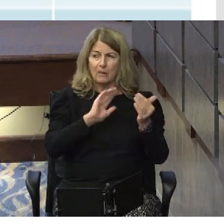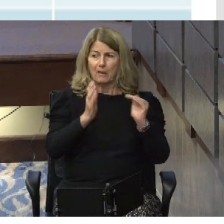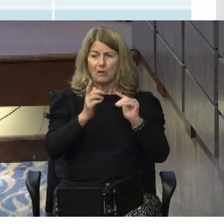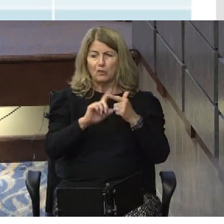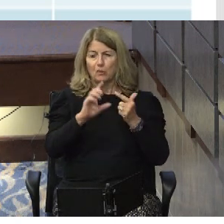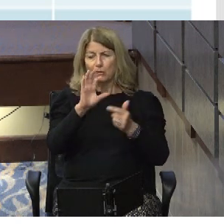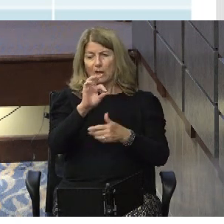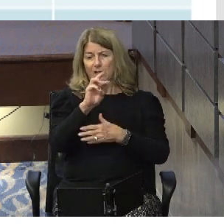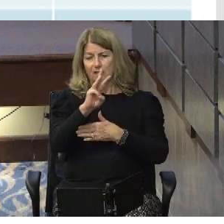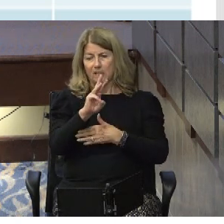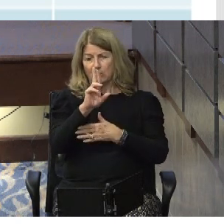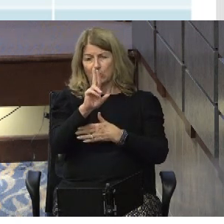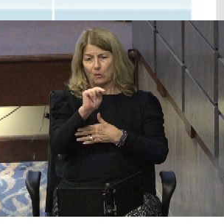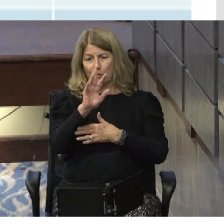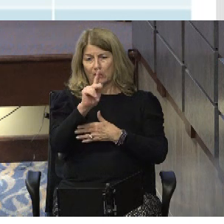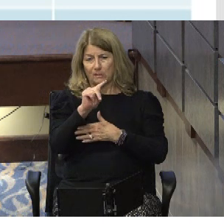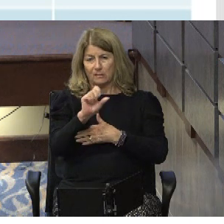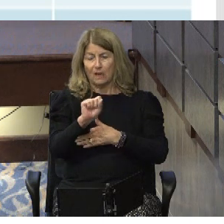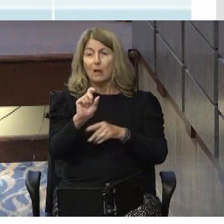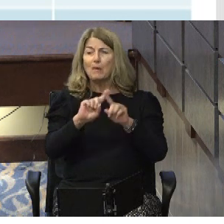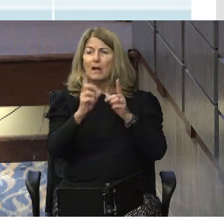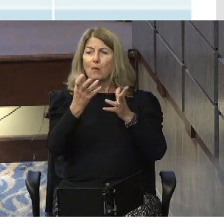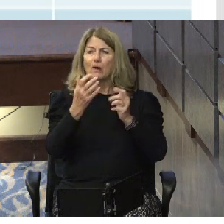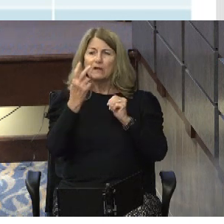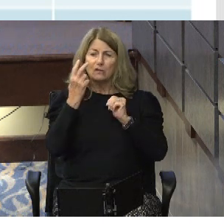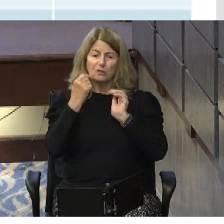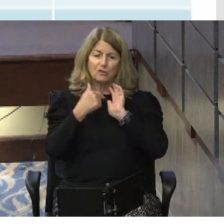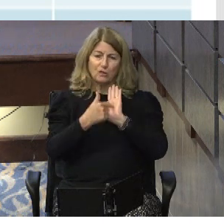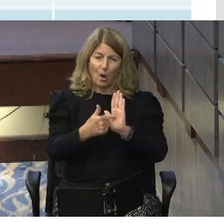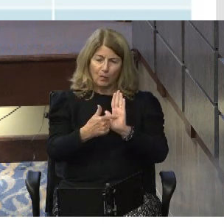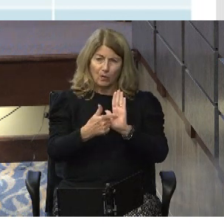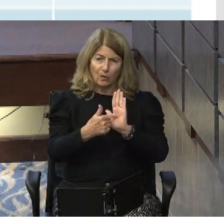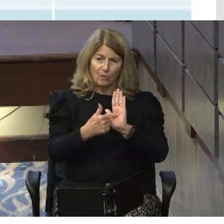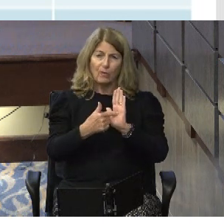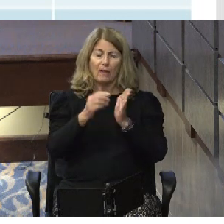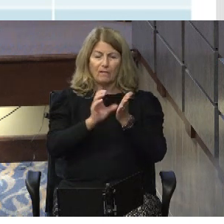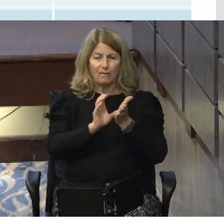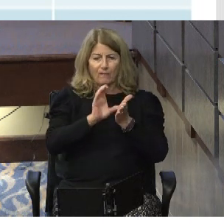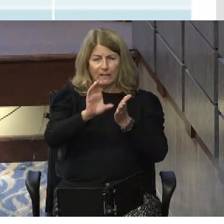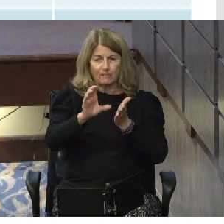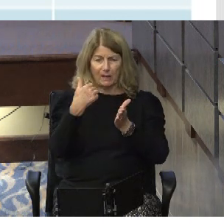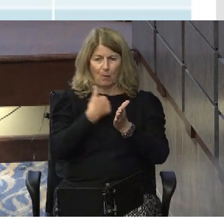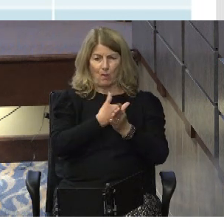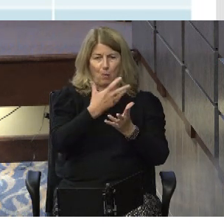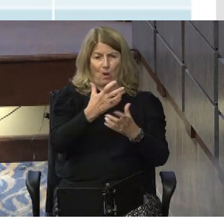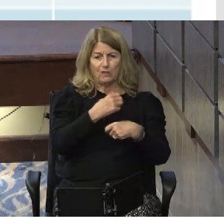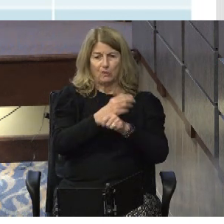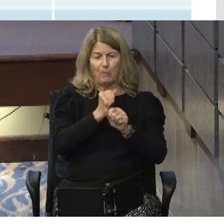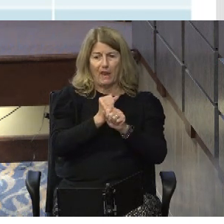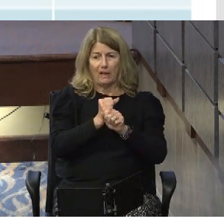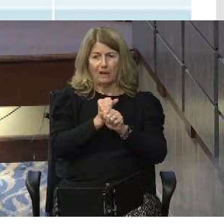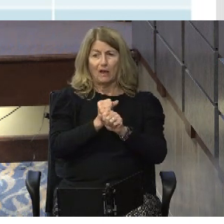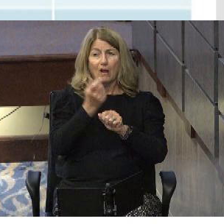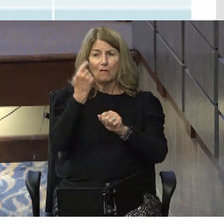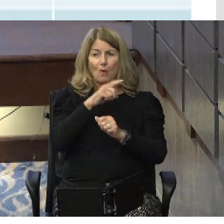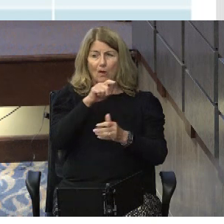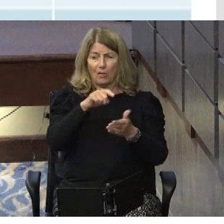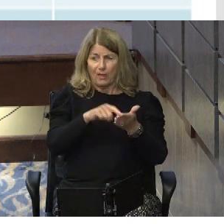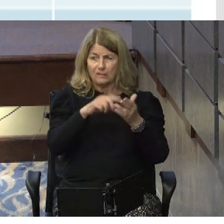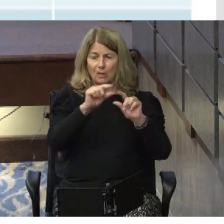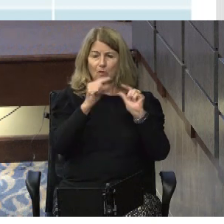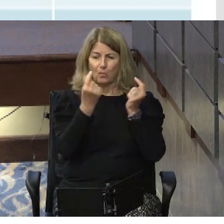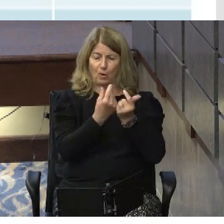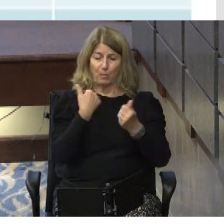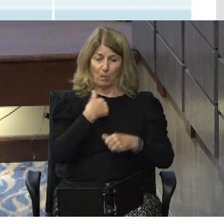you the sizable investment that we are wanting to make in our community on behalf of this population. We are taking this